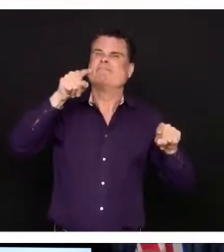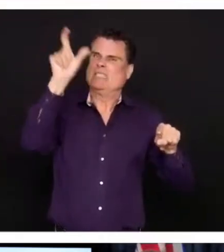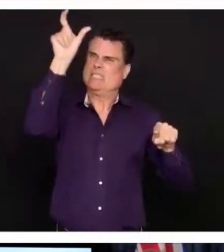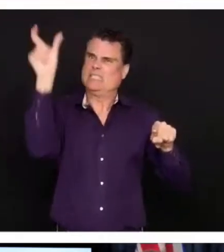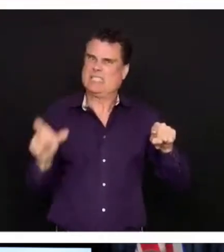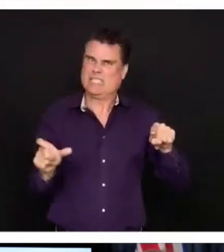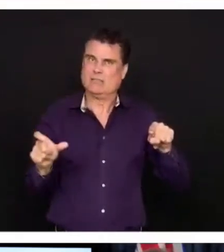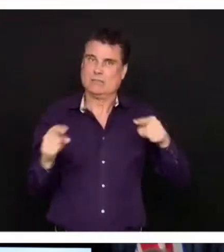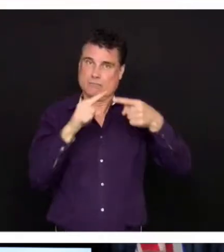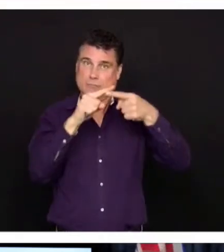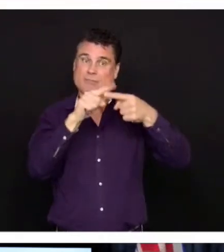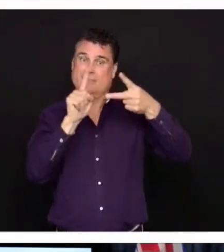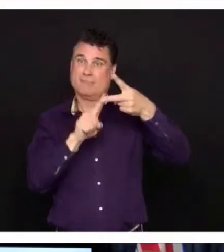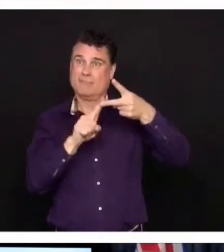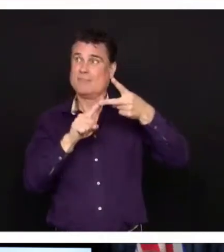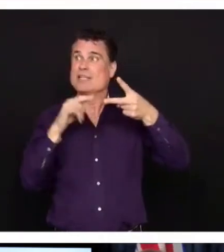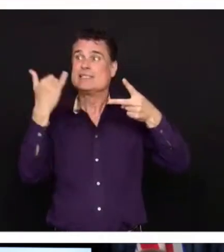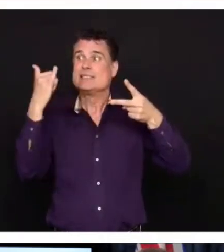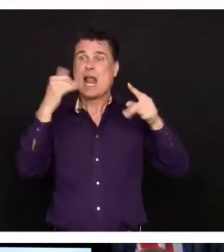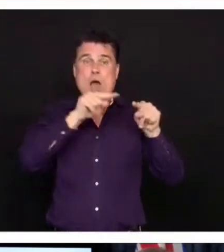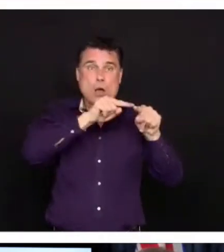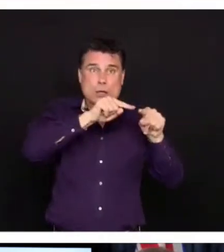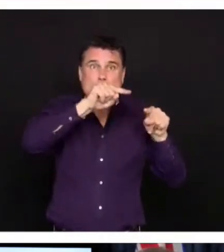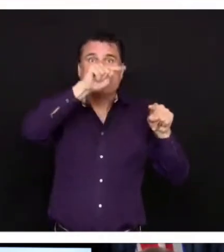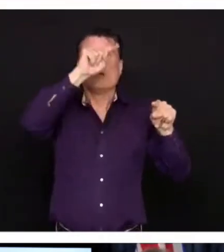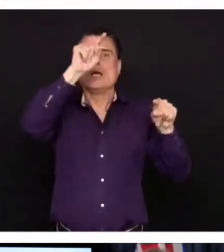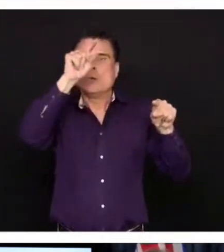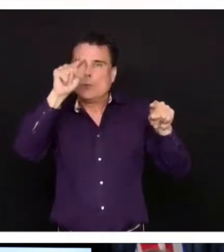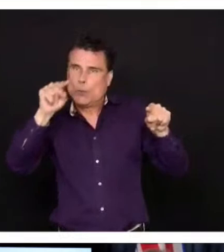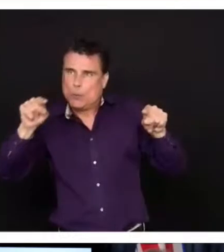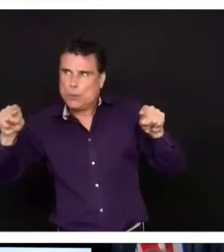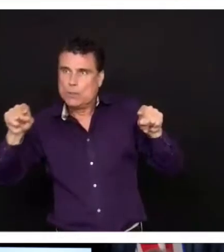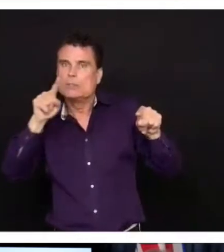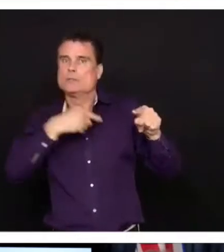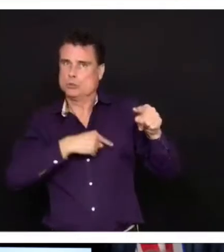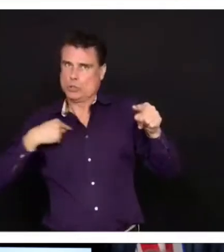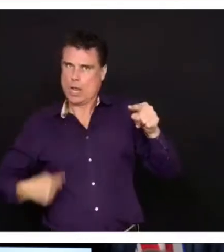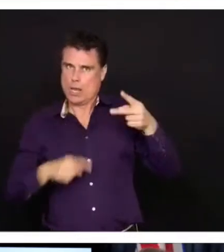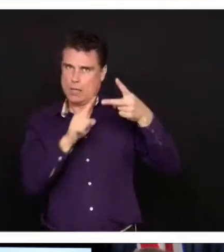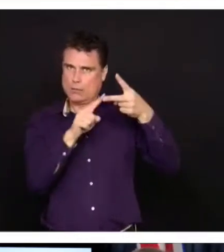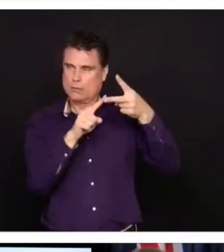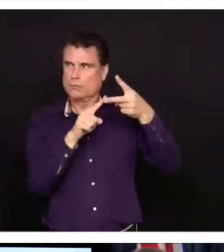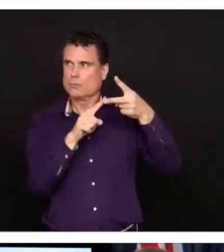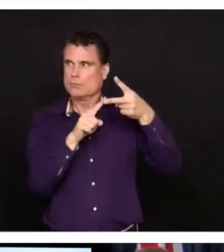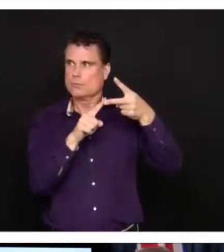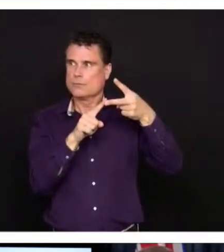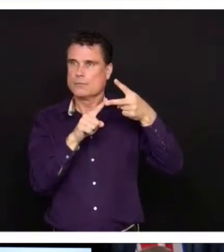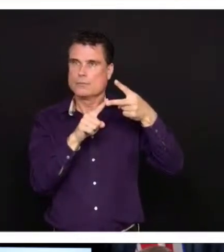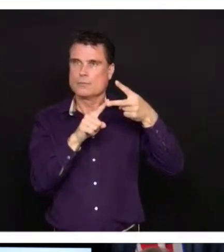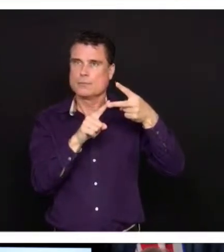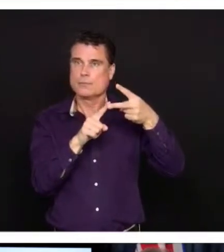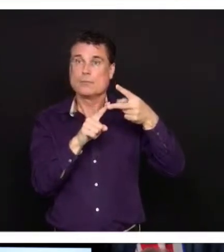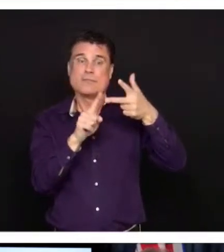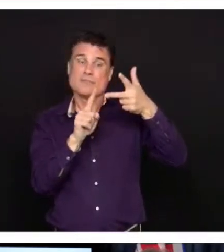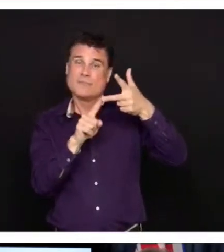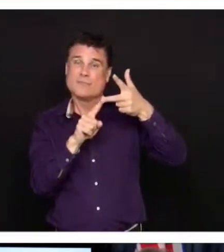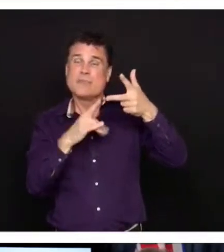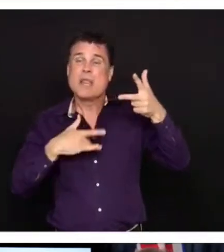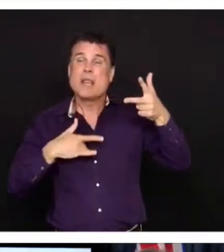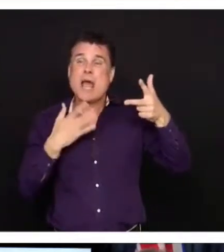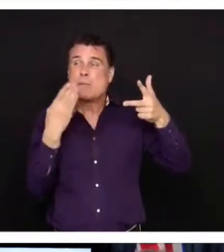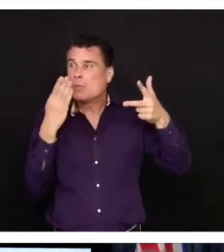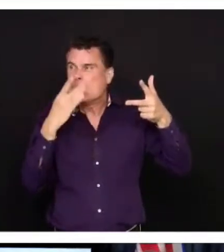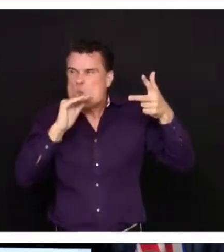the cases here, because these are the model cases in BC, much closer to South Korea than we were even